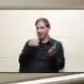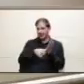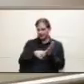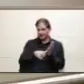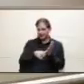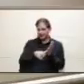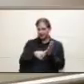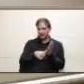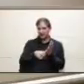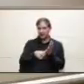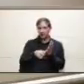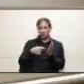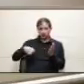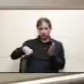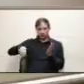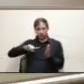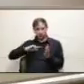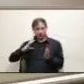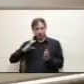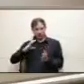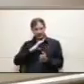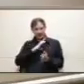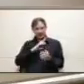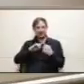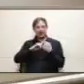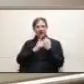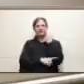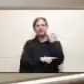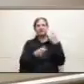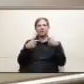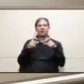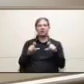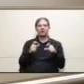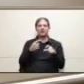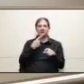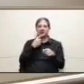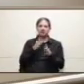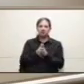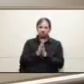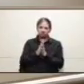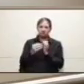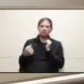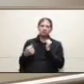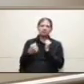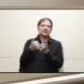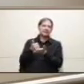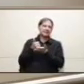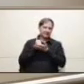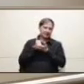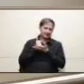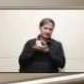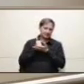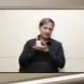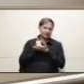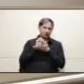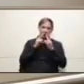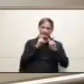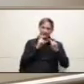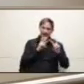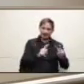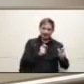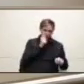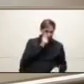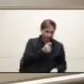the committee, the last paragraph request assistance to